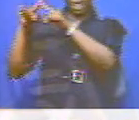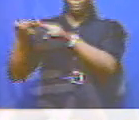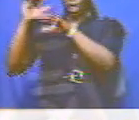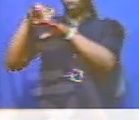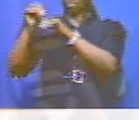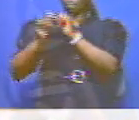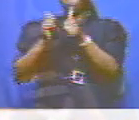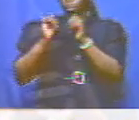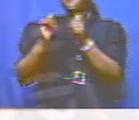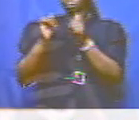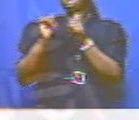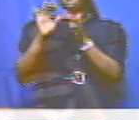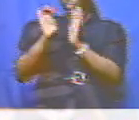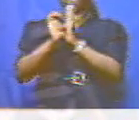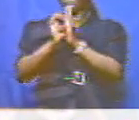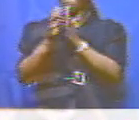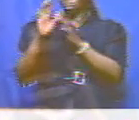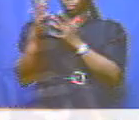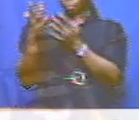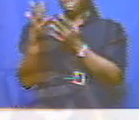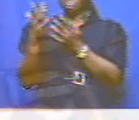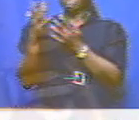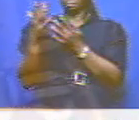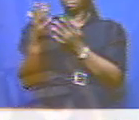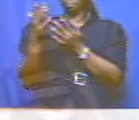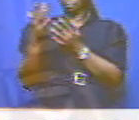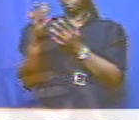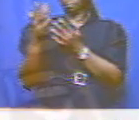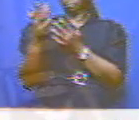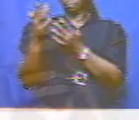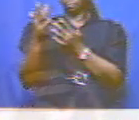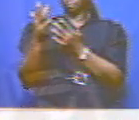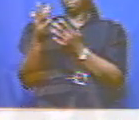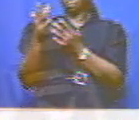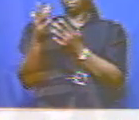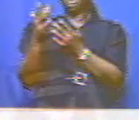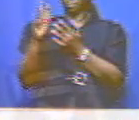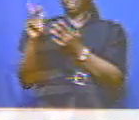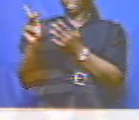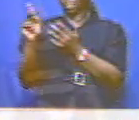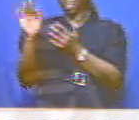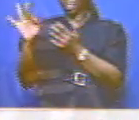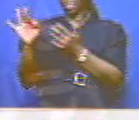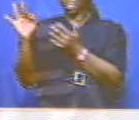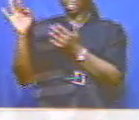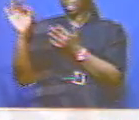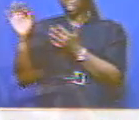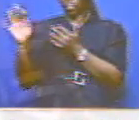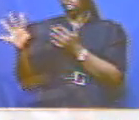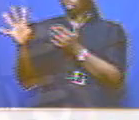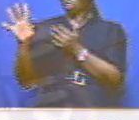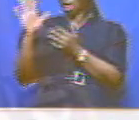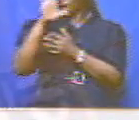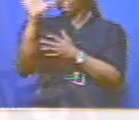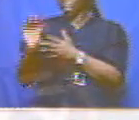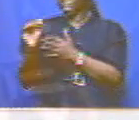the competitions we like for something like CANA, CANA Zone 3, CANA Zone 4, Africa Junior, and say